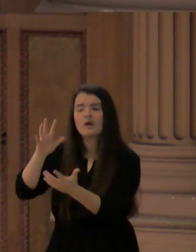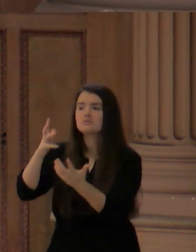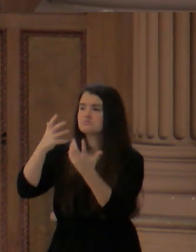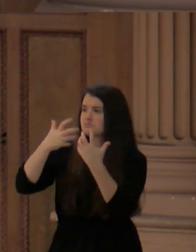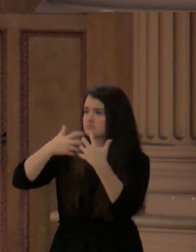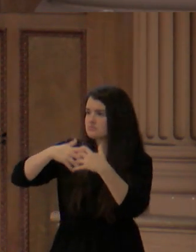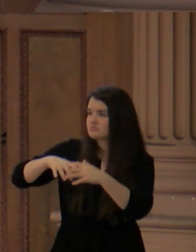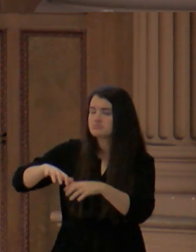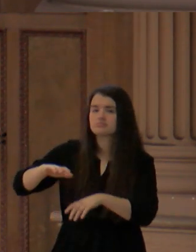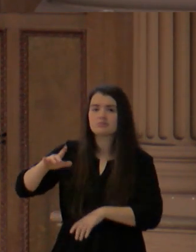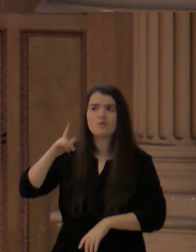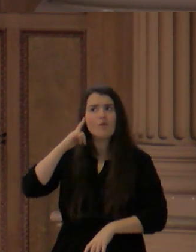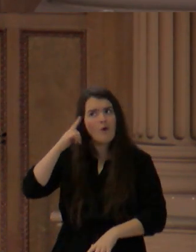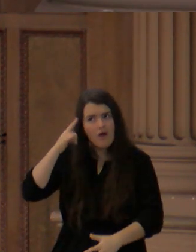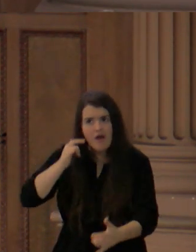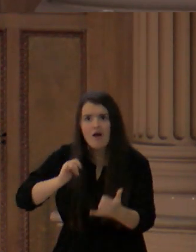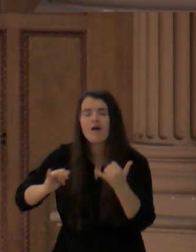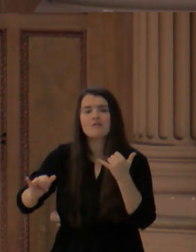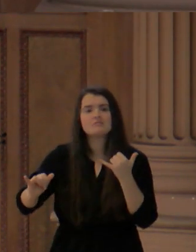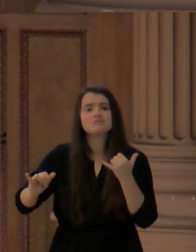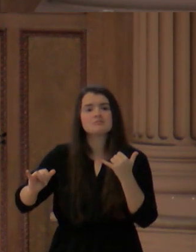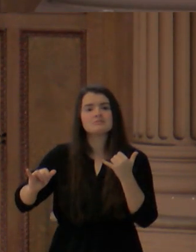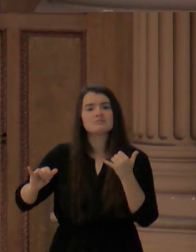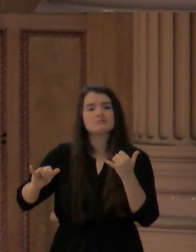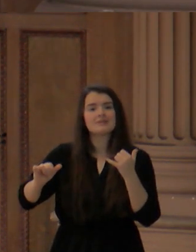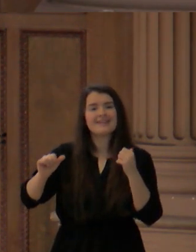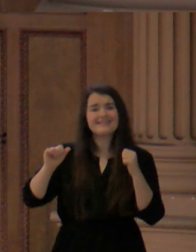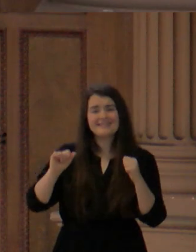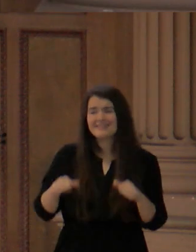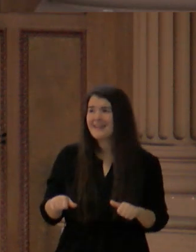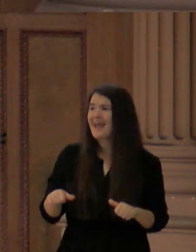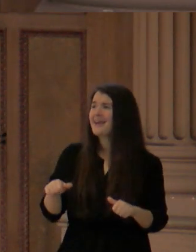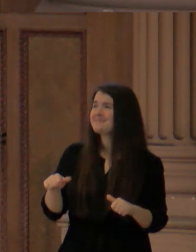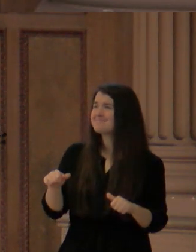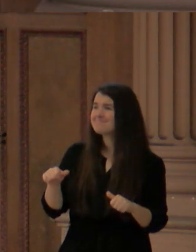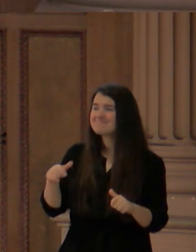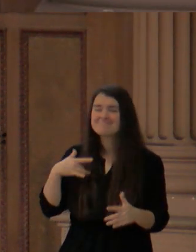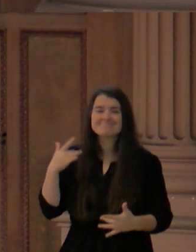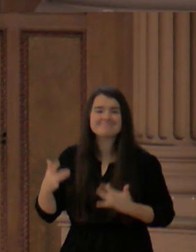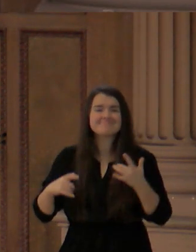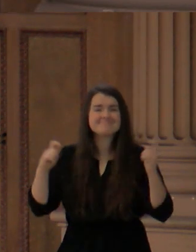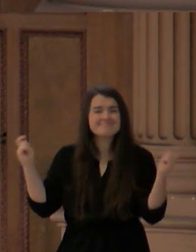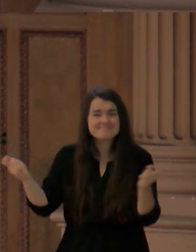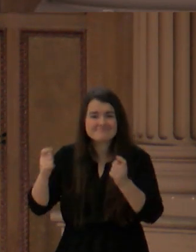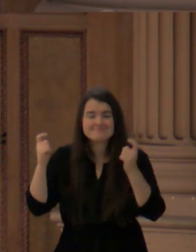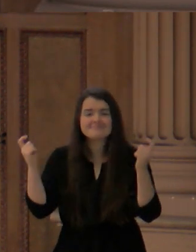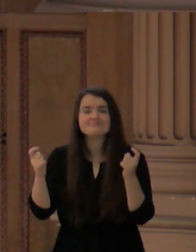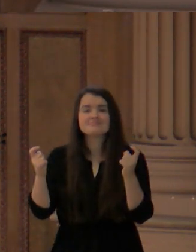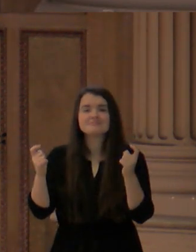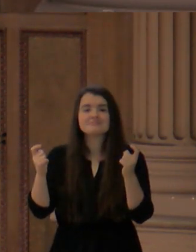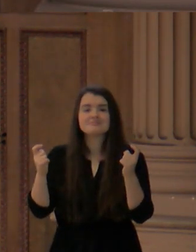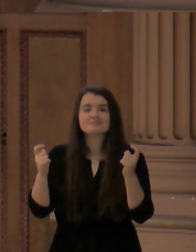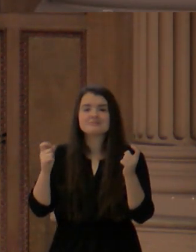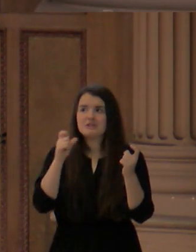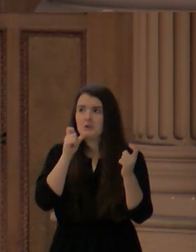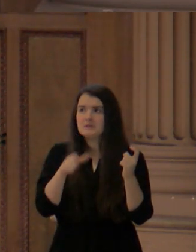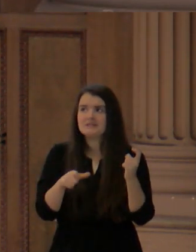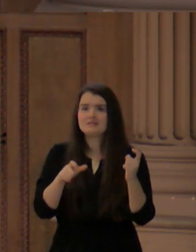all eternity which means that we can have joy we can have joy without a seat belt